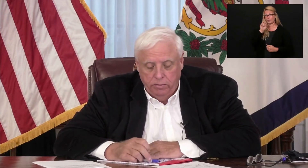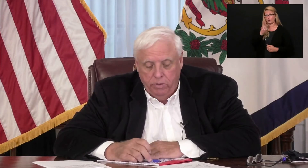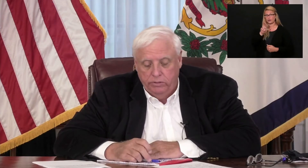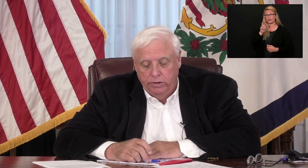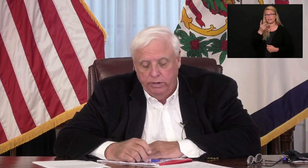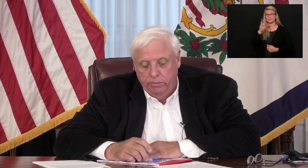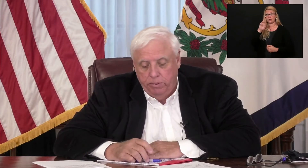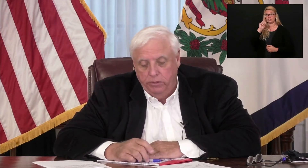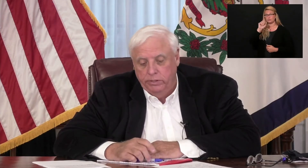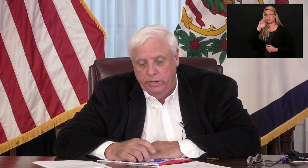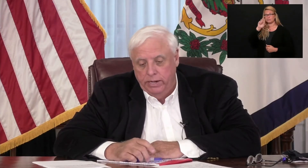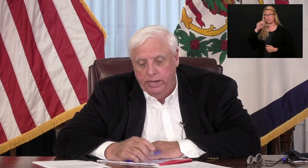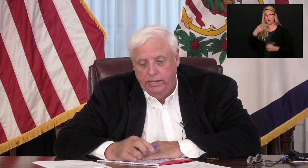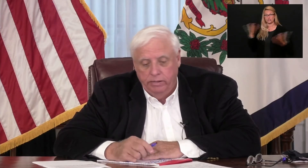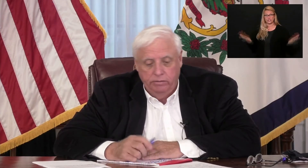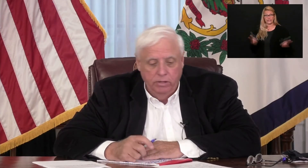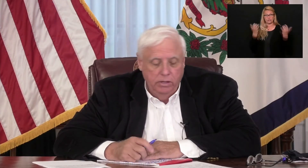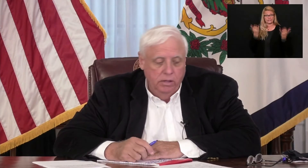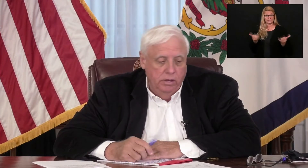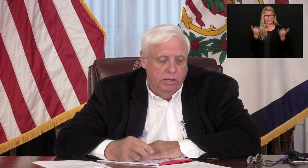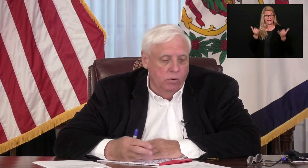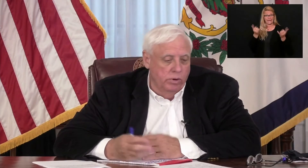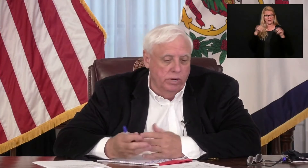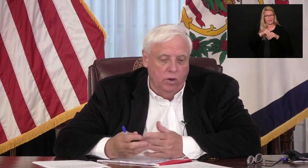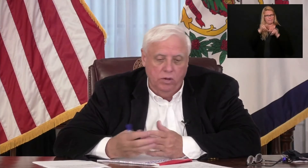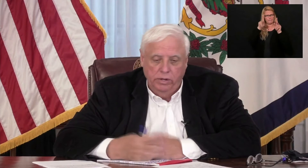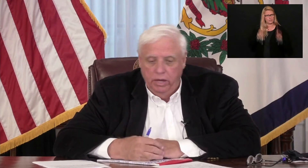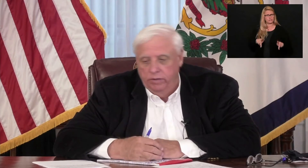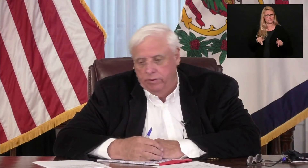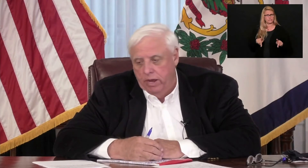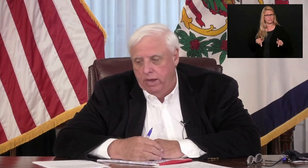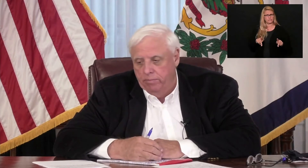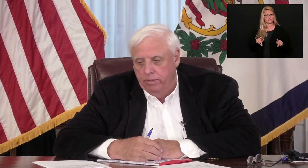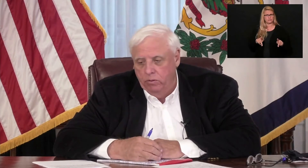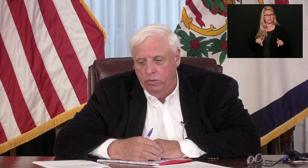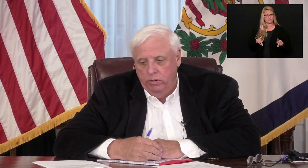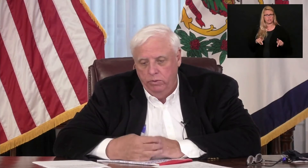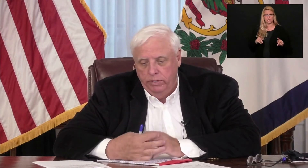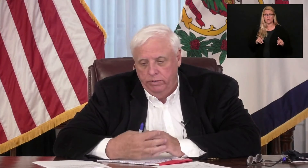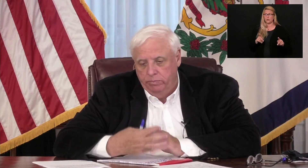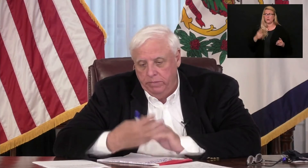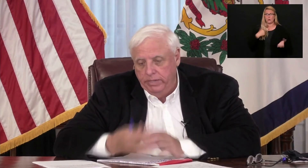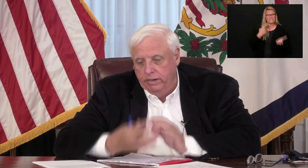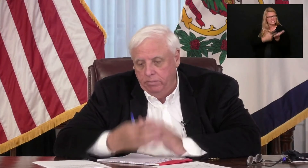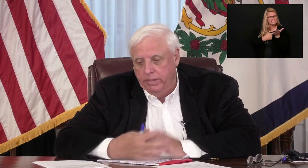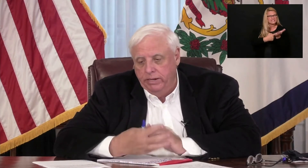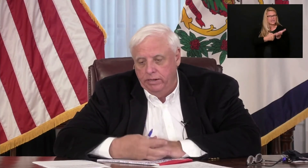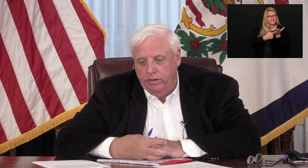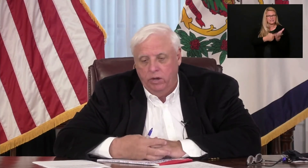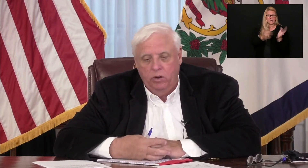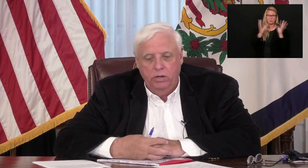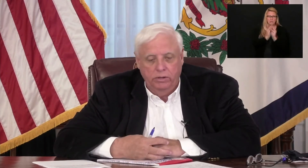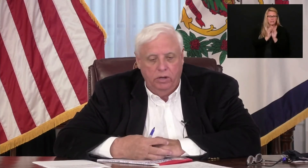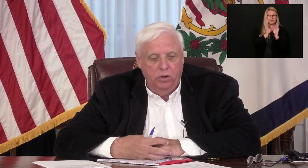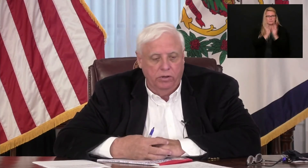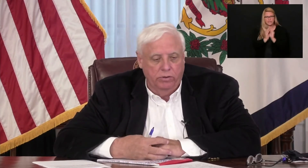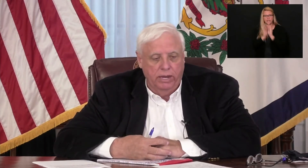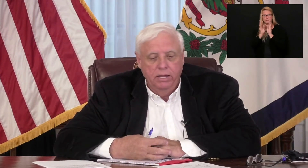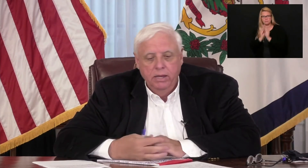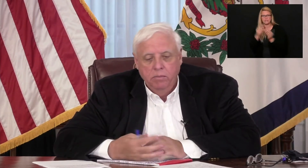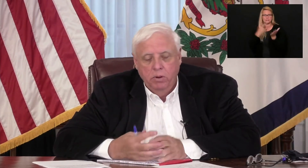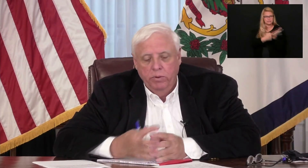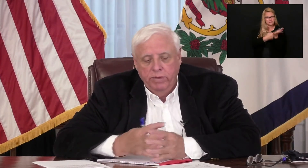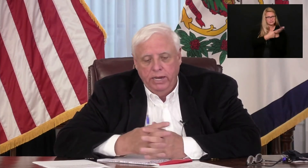Dr. Marsh are here in person today is, we're talking nonstop, and we just meet and talk and